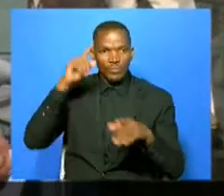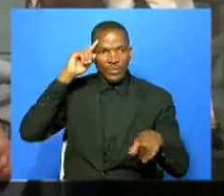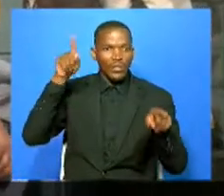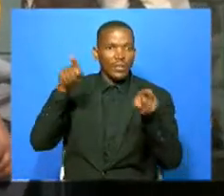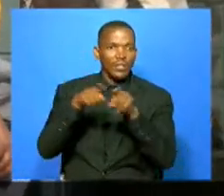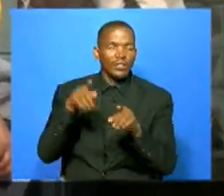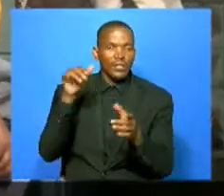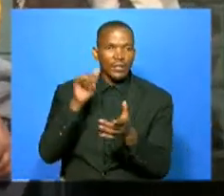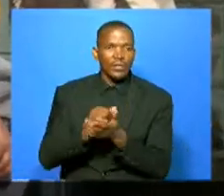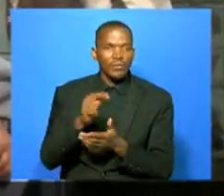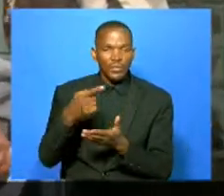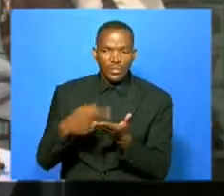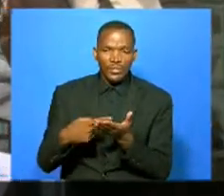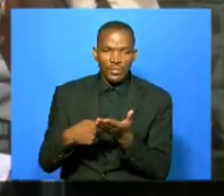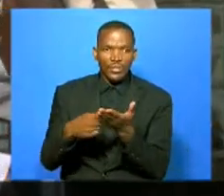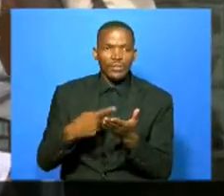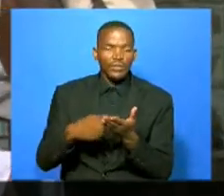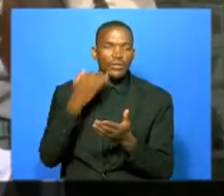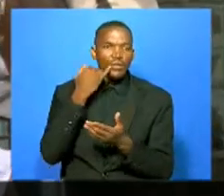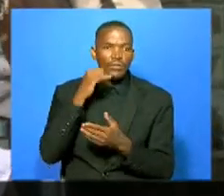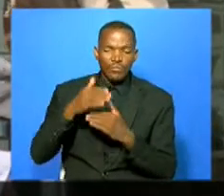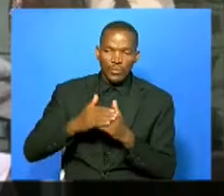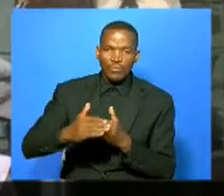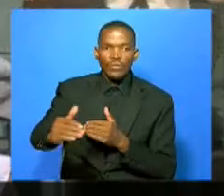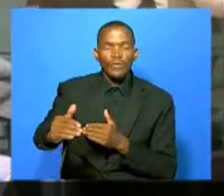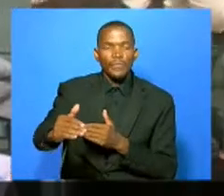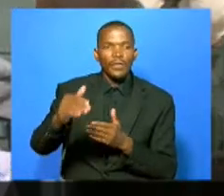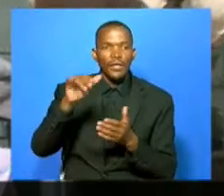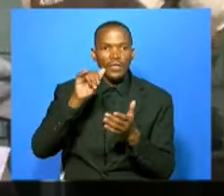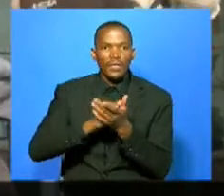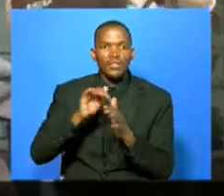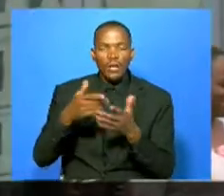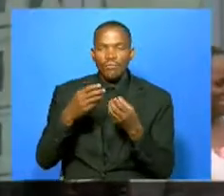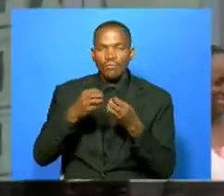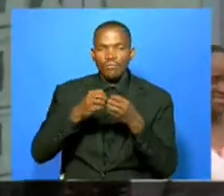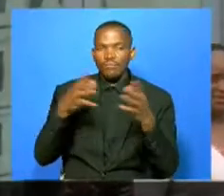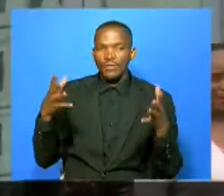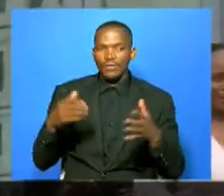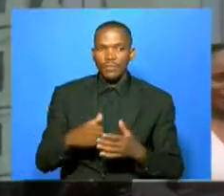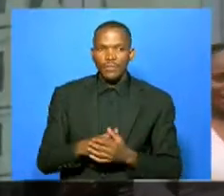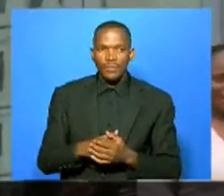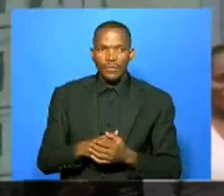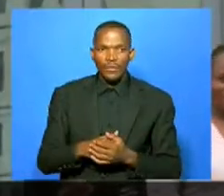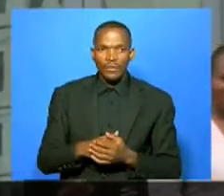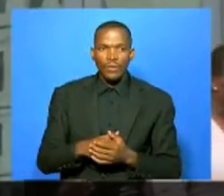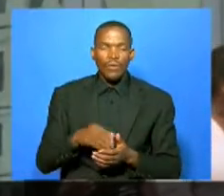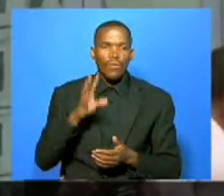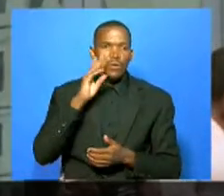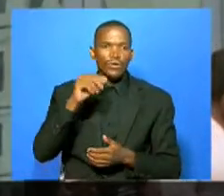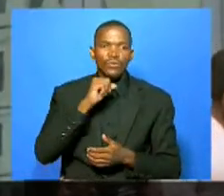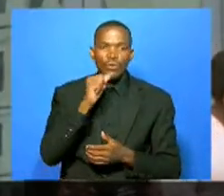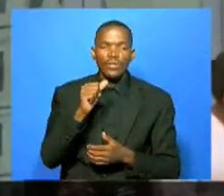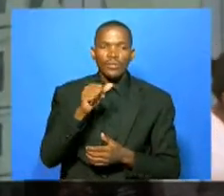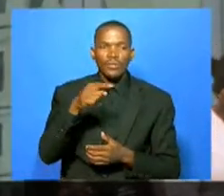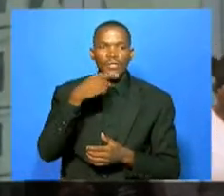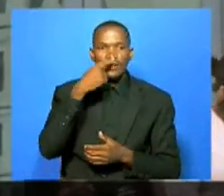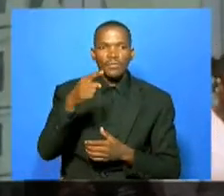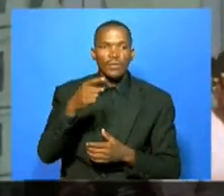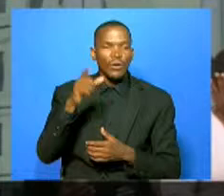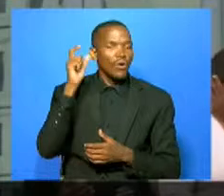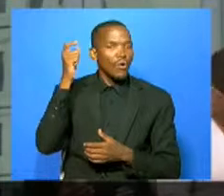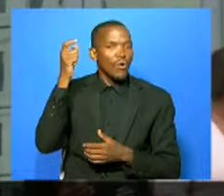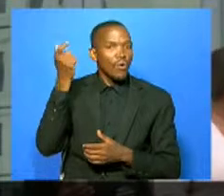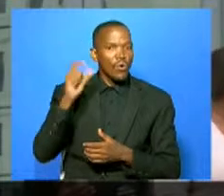be discussing the issues further. That's the long and short of it. So they are no longer going to identify as Golden